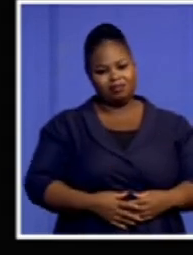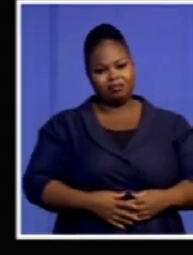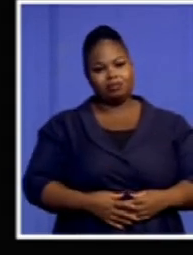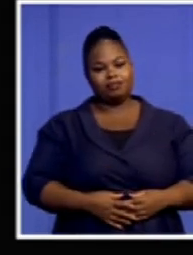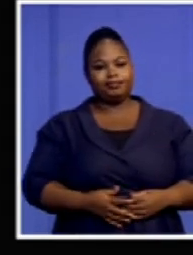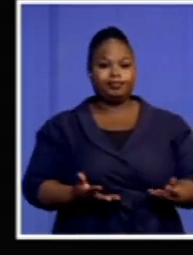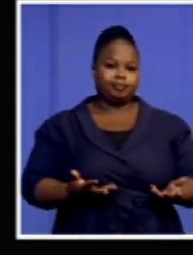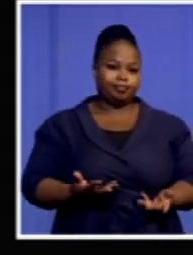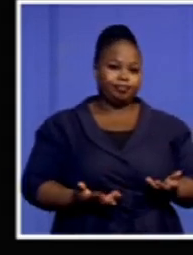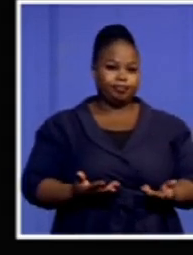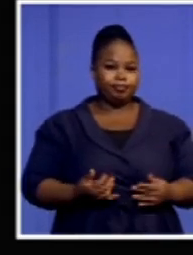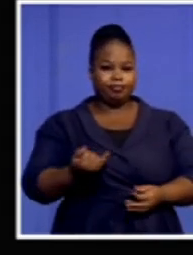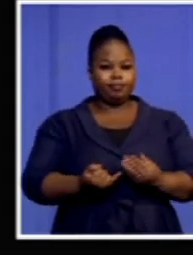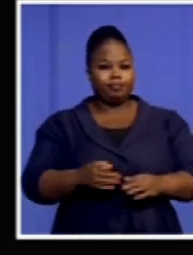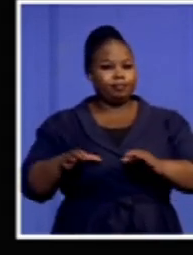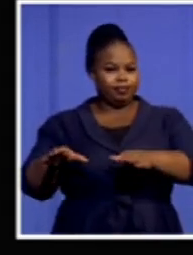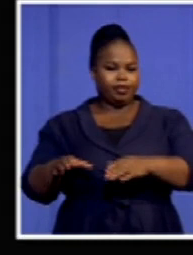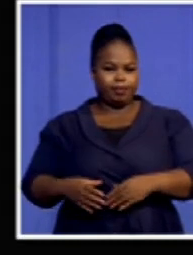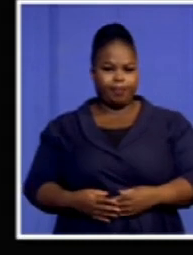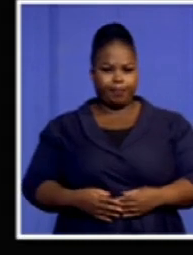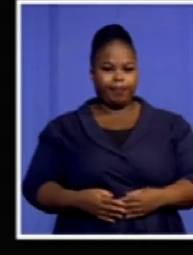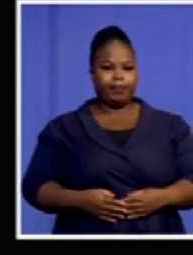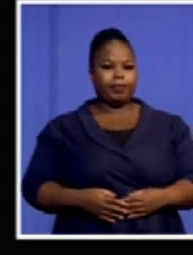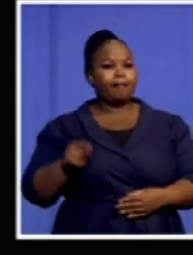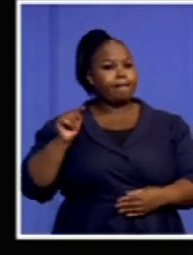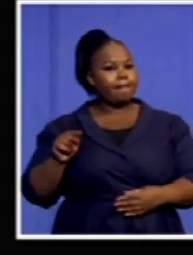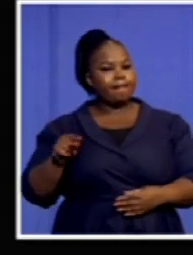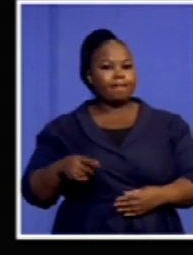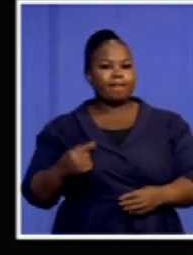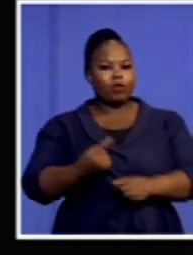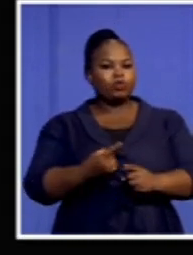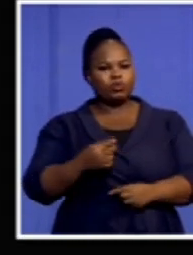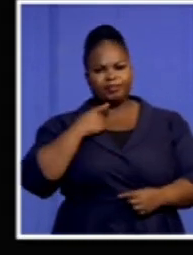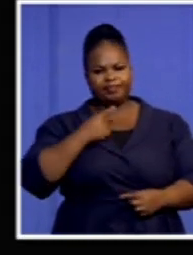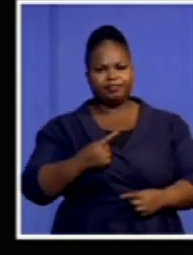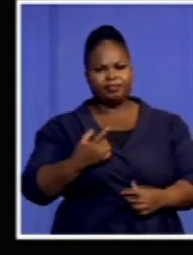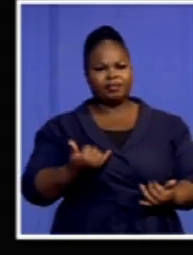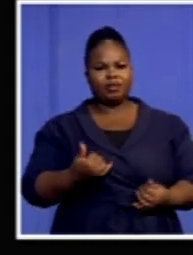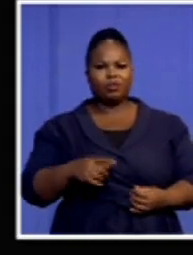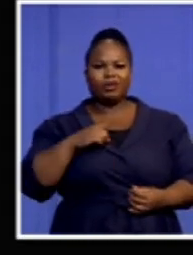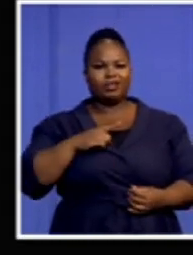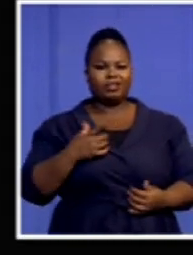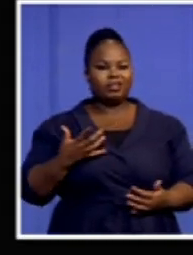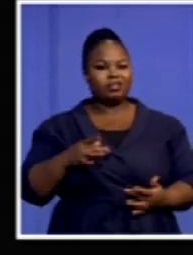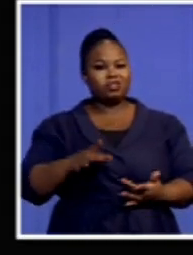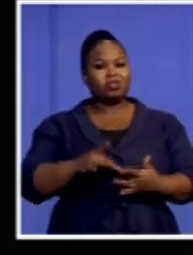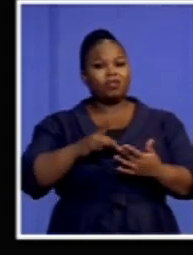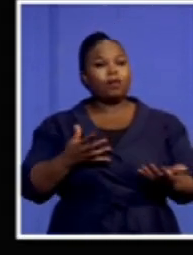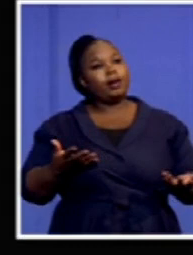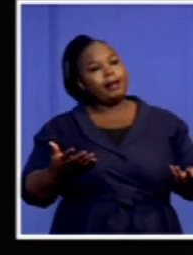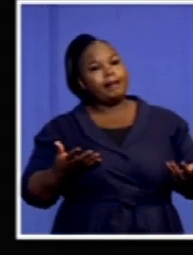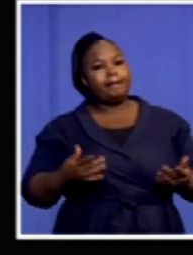isolate. And this is just to indicate that instead of having the head of a